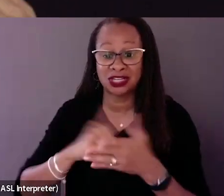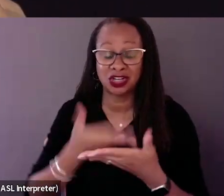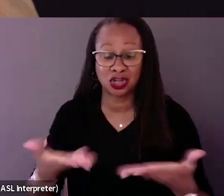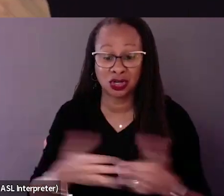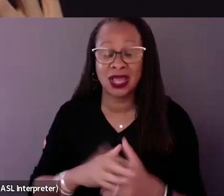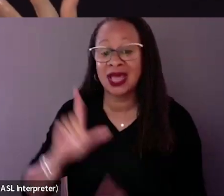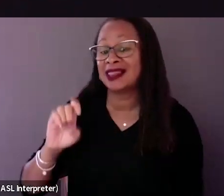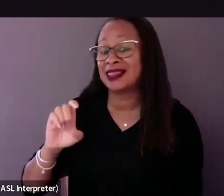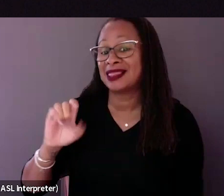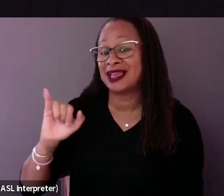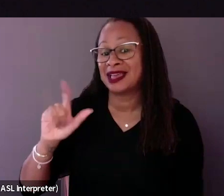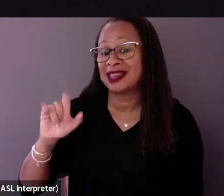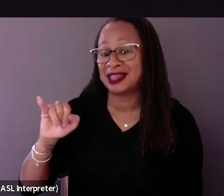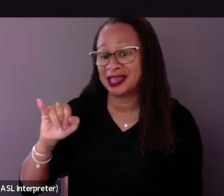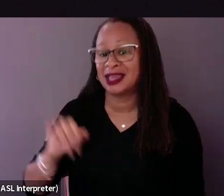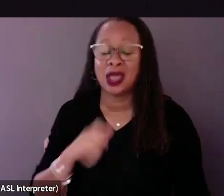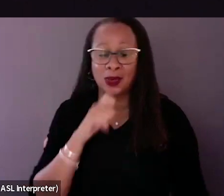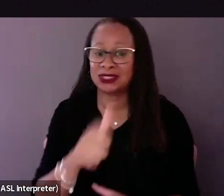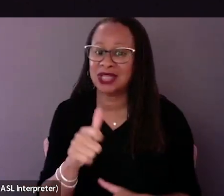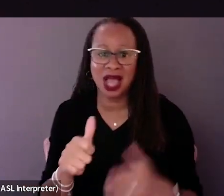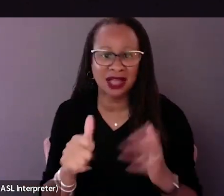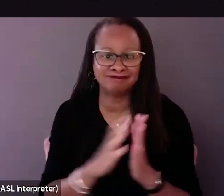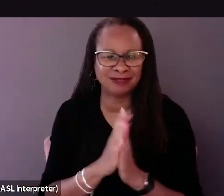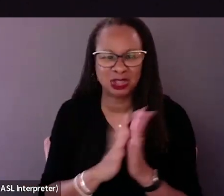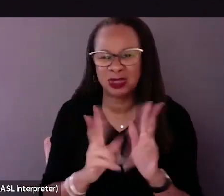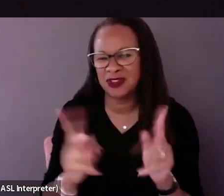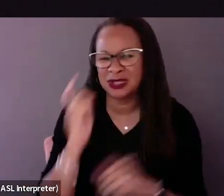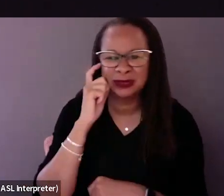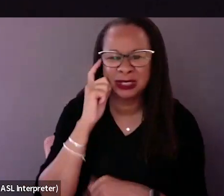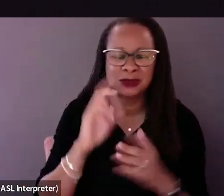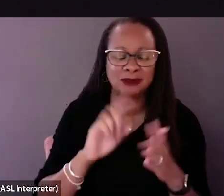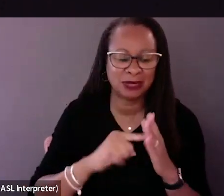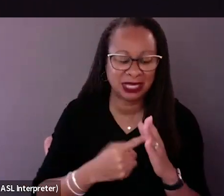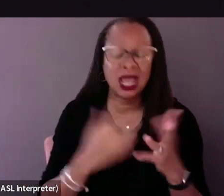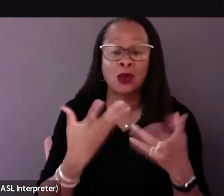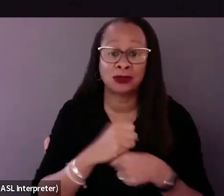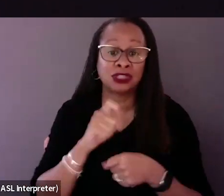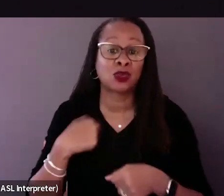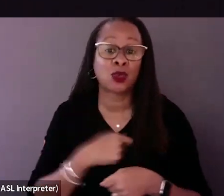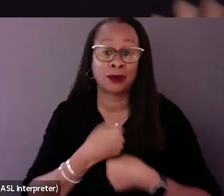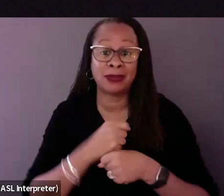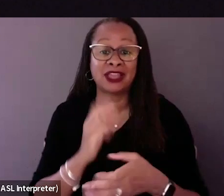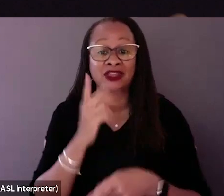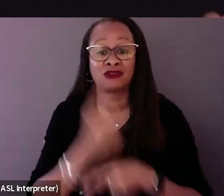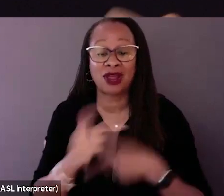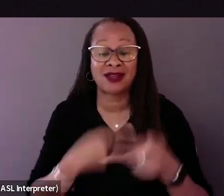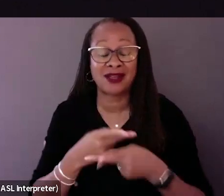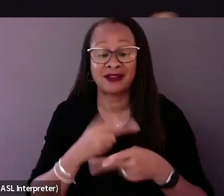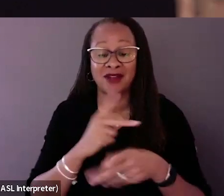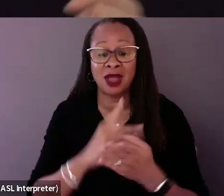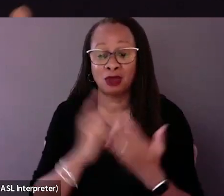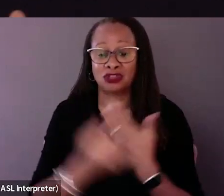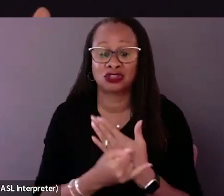she was not, in the beginning, was a little suspicious and wanted to make sure we were making the right kind of project. But she was also